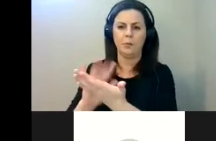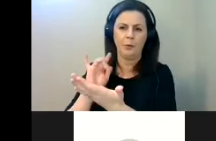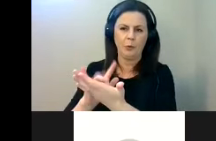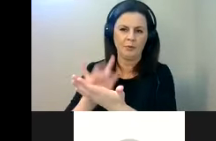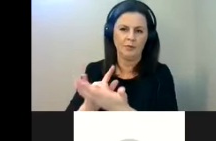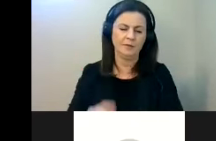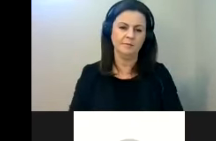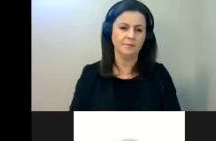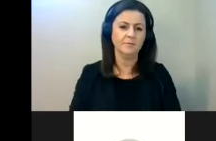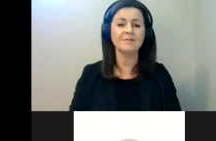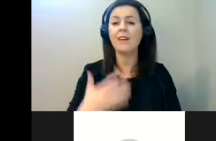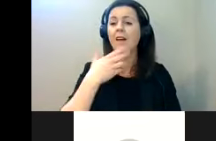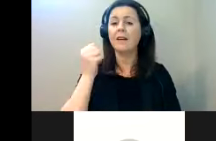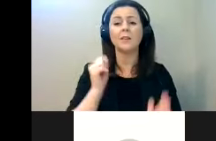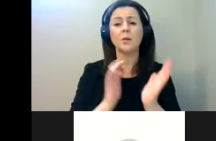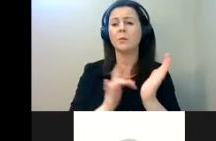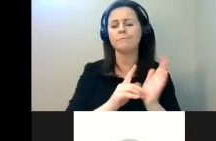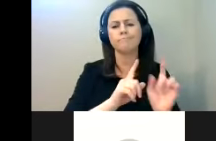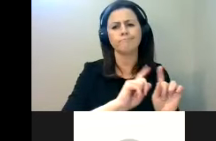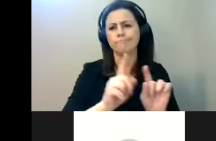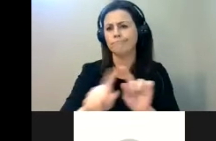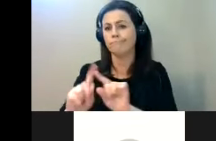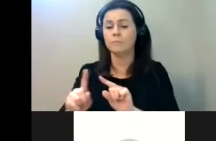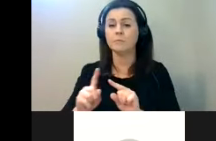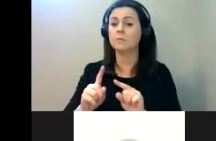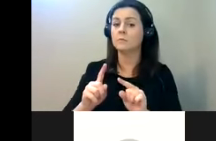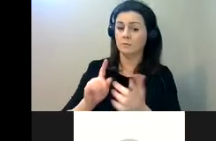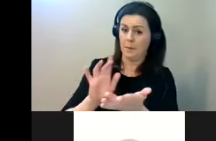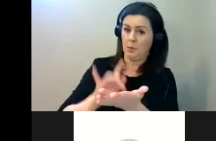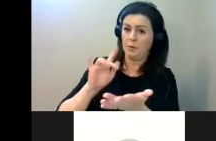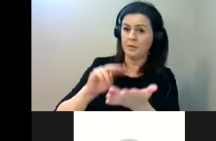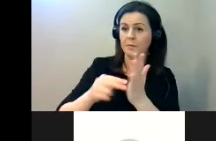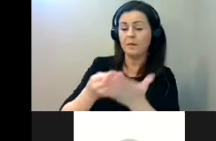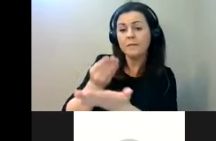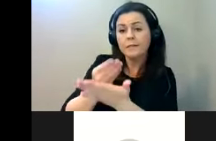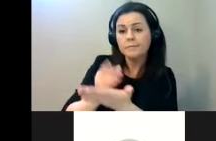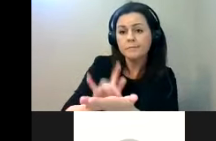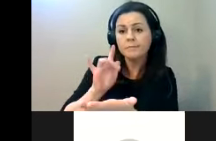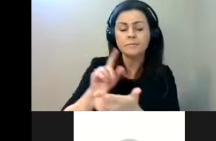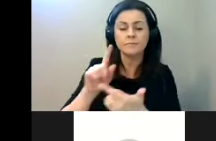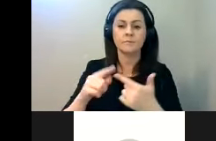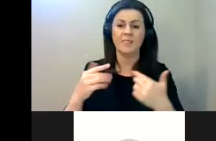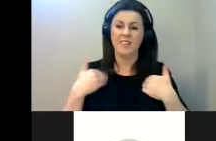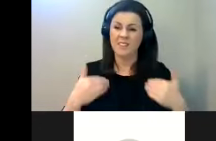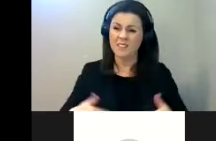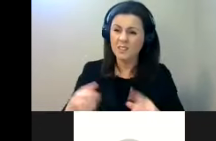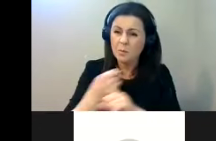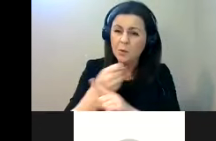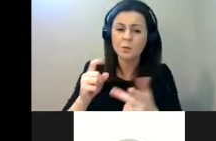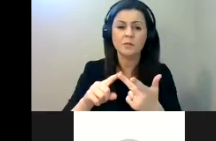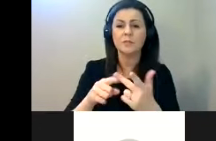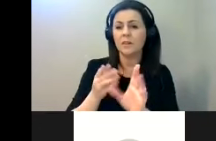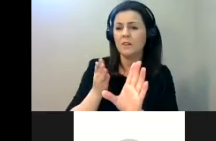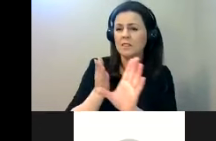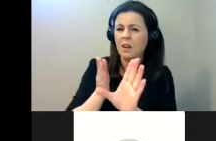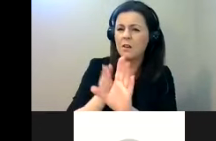can take on many forms. It could be financial abuse, physical, psychological, sexual, it can